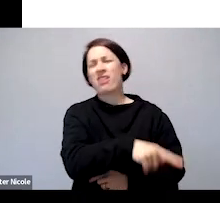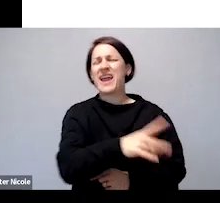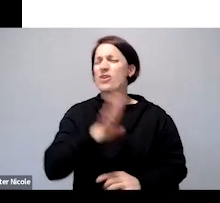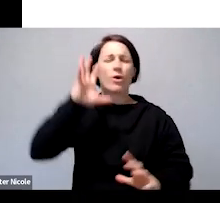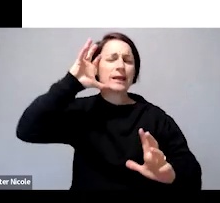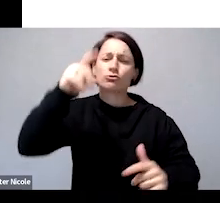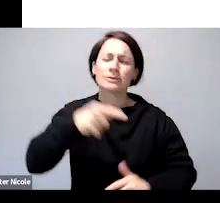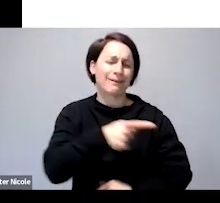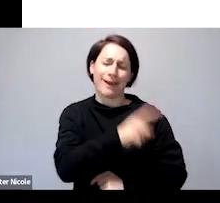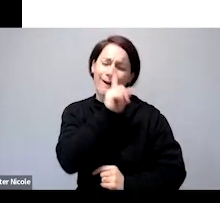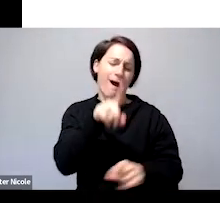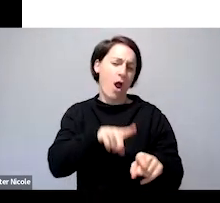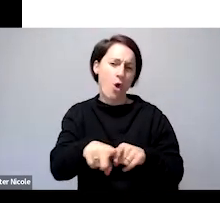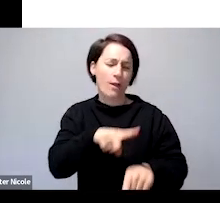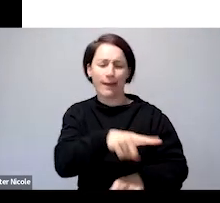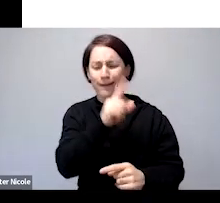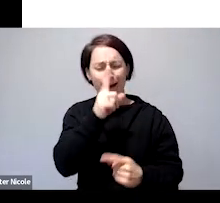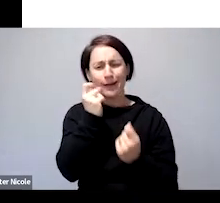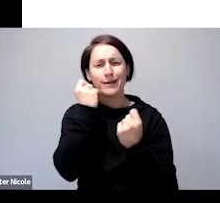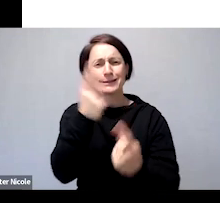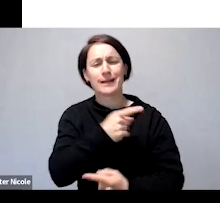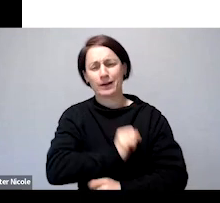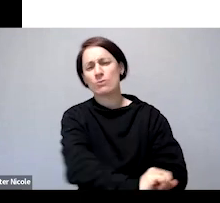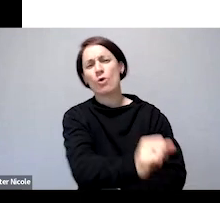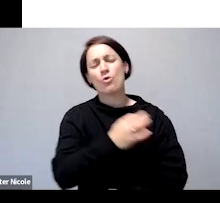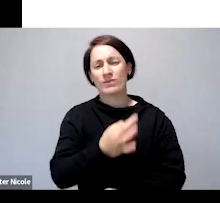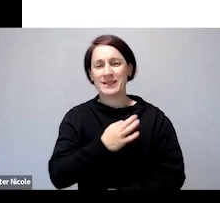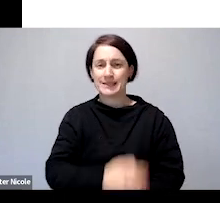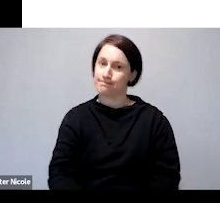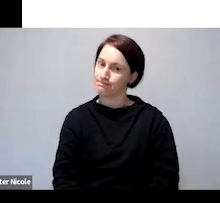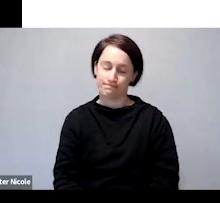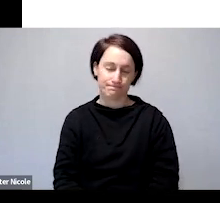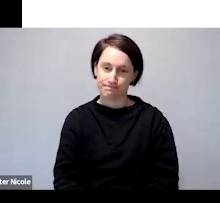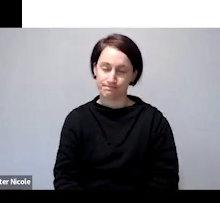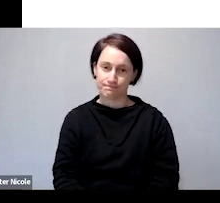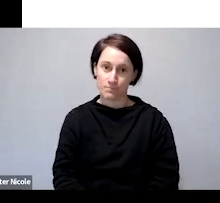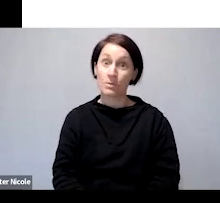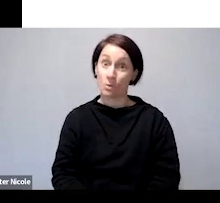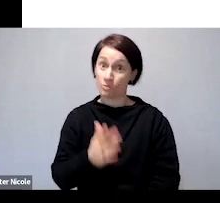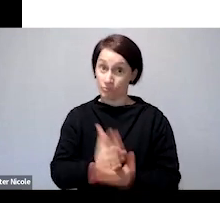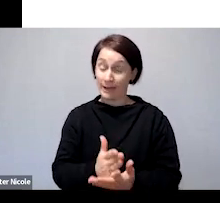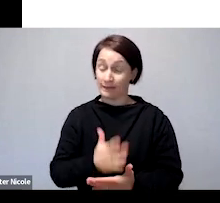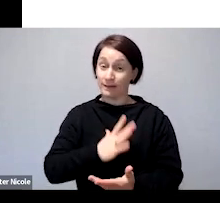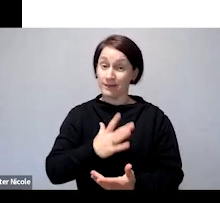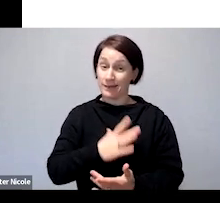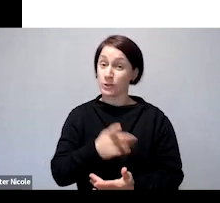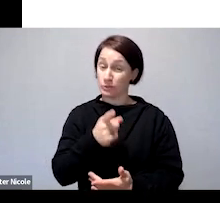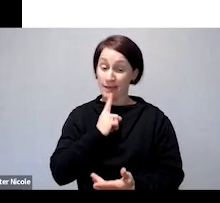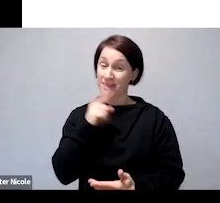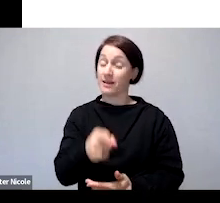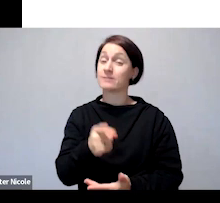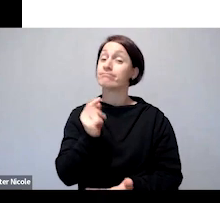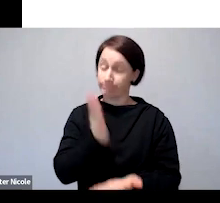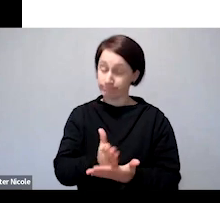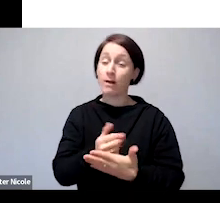able to learn or understand their risks in emergencies. And I think it's really important to call that out as a barrier and make